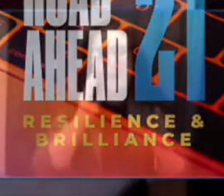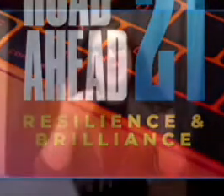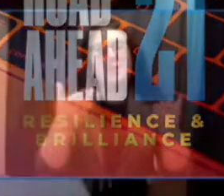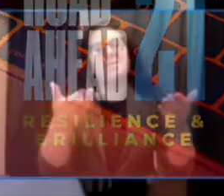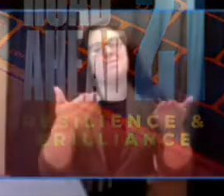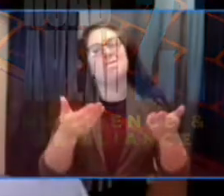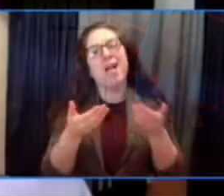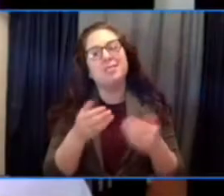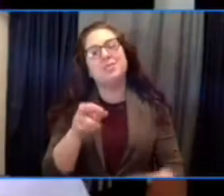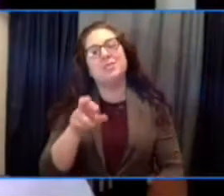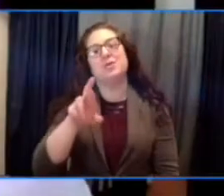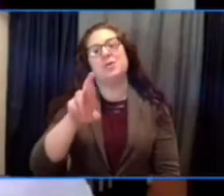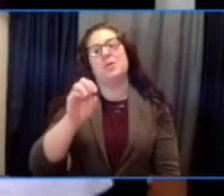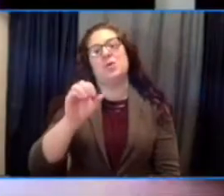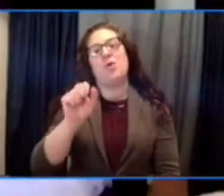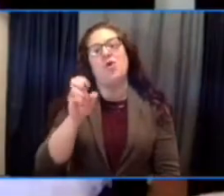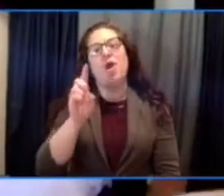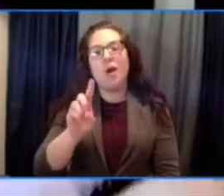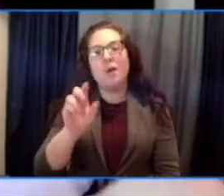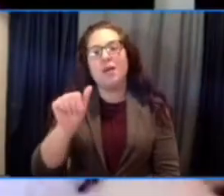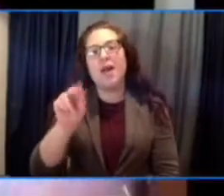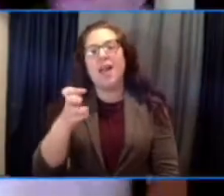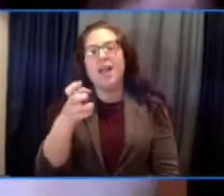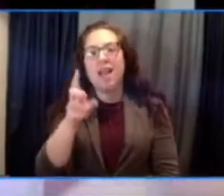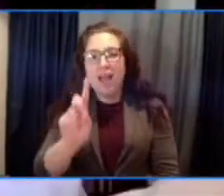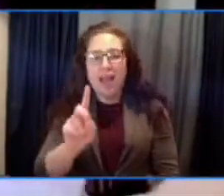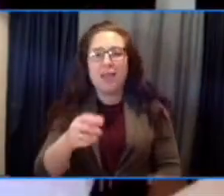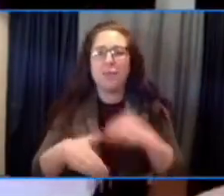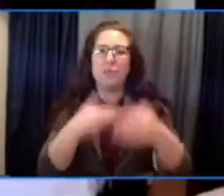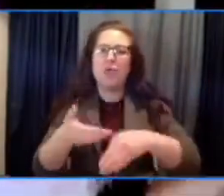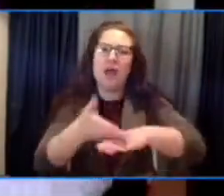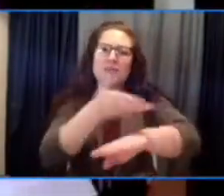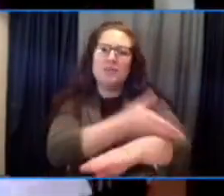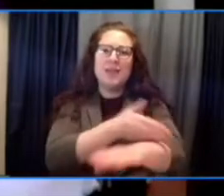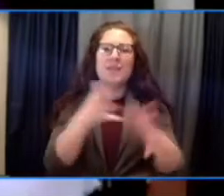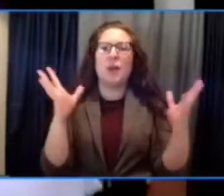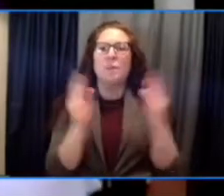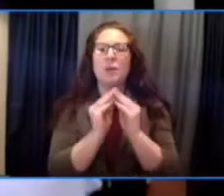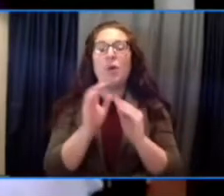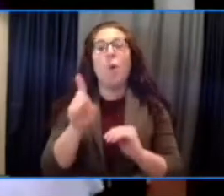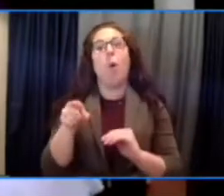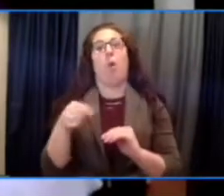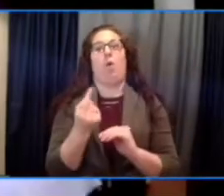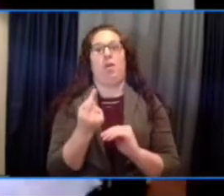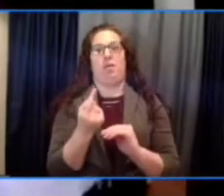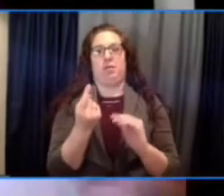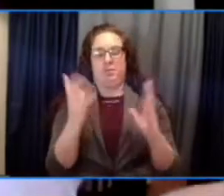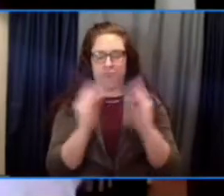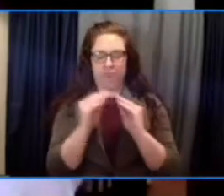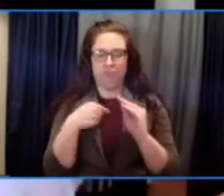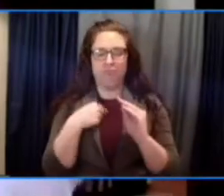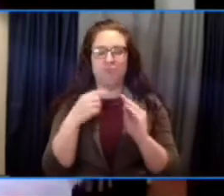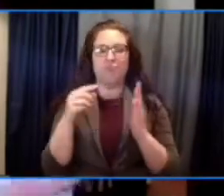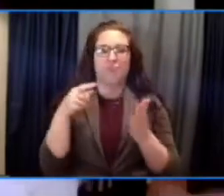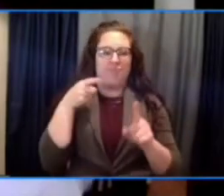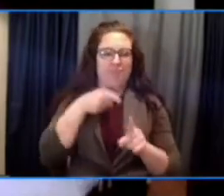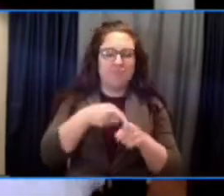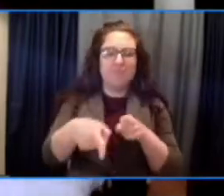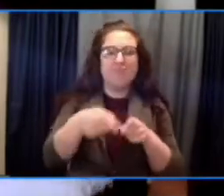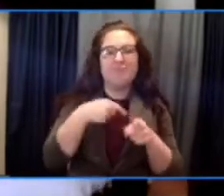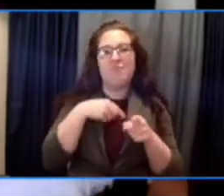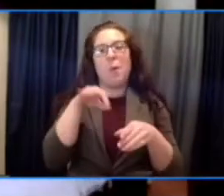to Road Ahead 2021, the Progressive Community's only conference dedicated to ballot measures. Thank you so much to the